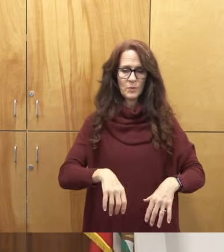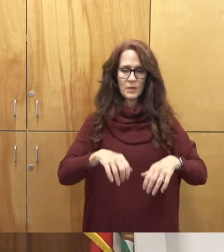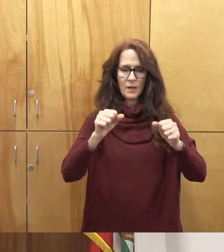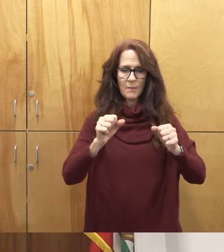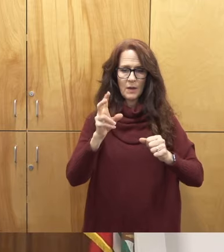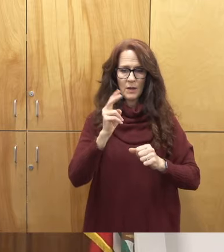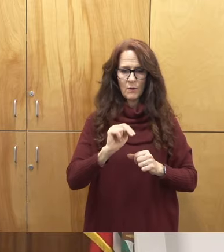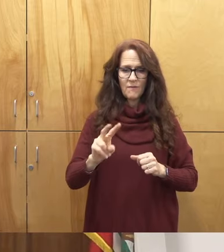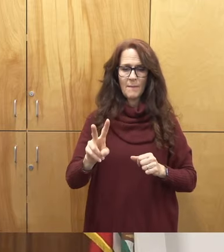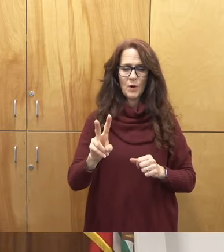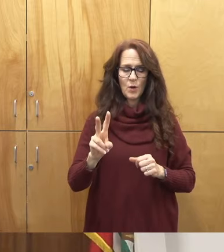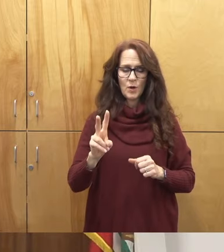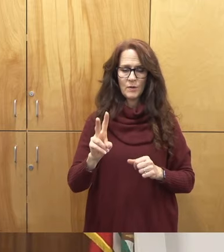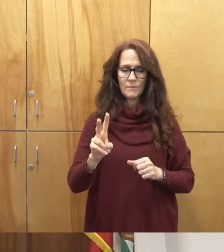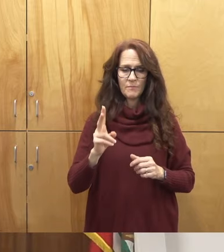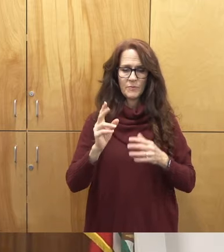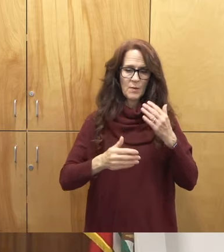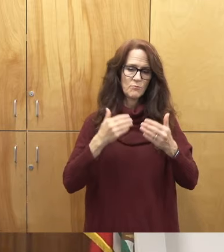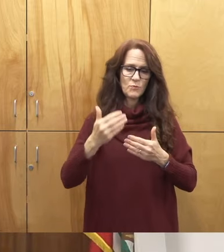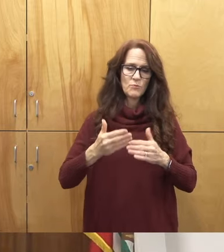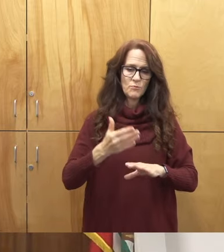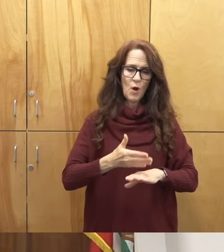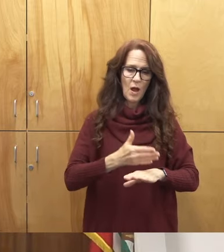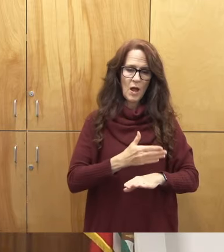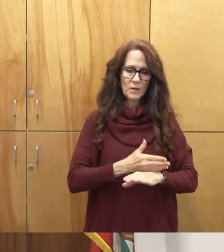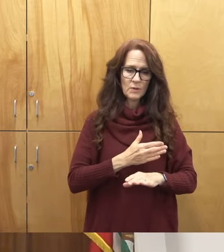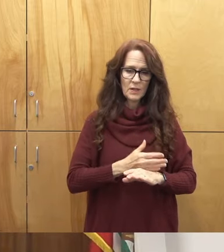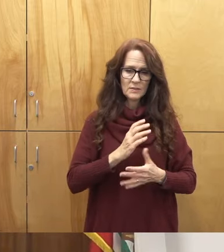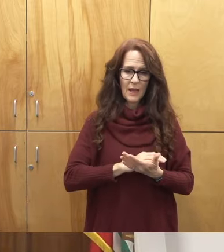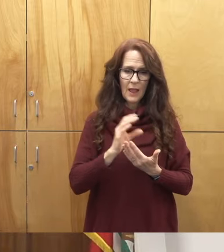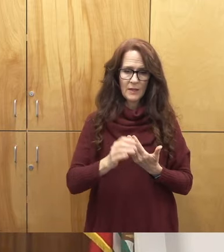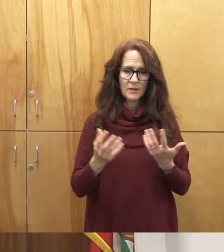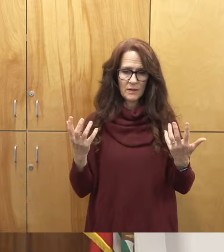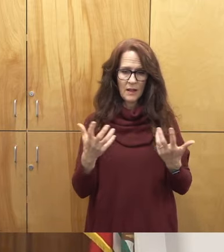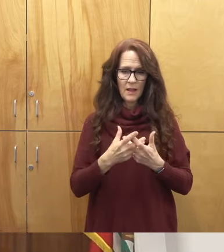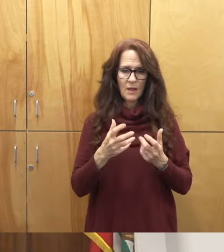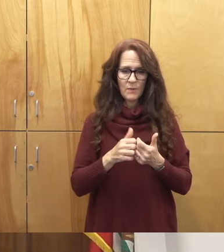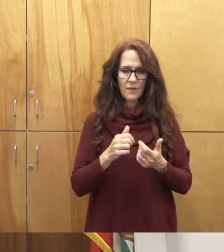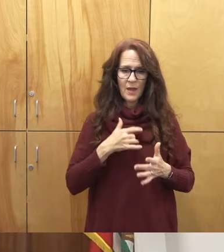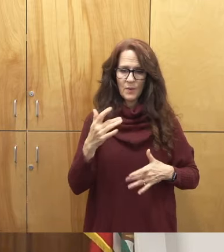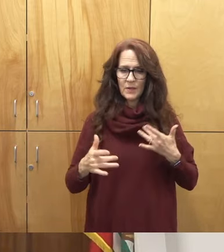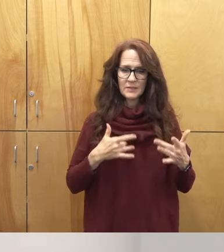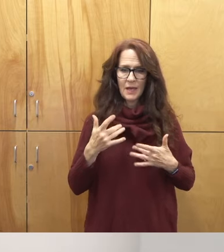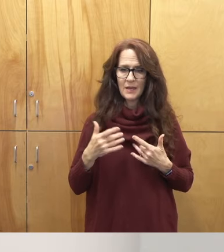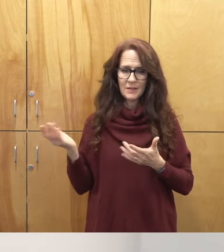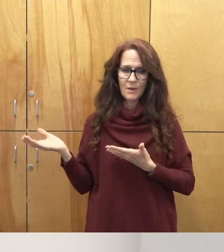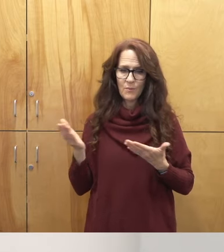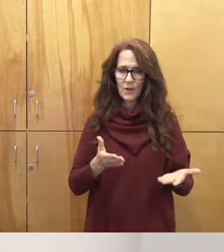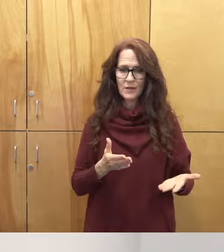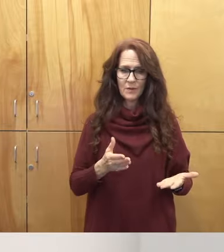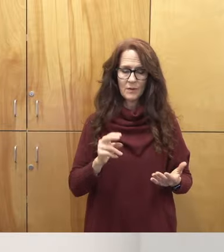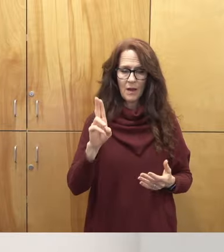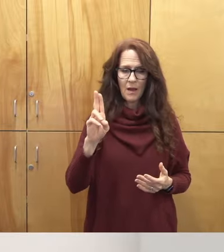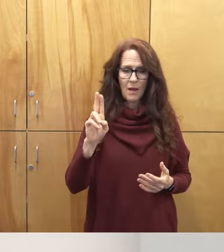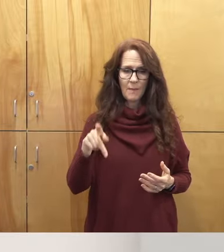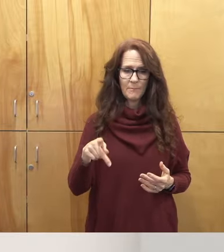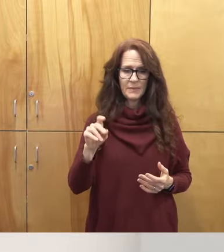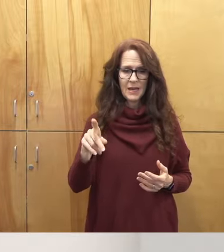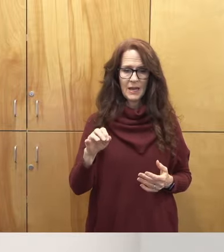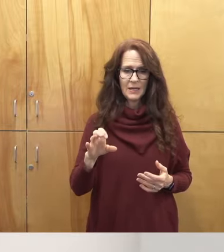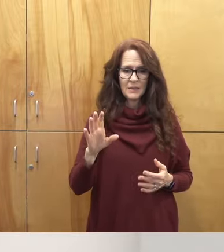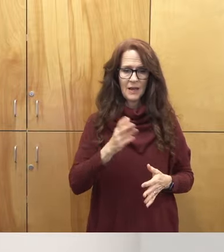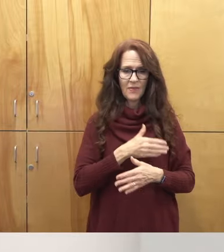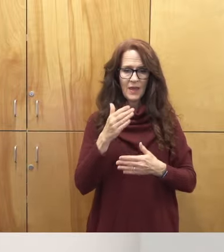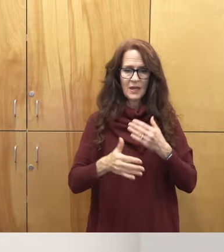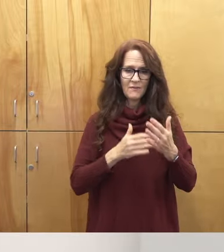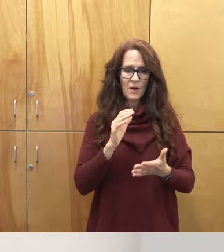in November and the progress monitoring calendar aligned to that, we're excited to be able to bring you an update as we wrap up the end of our